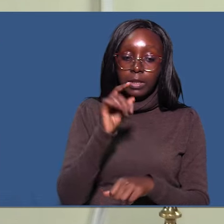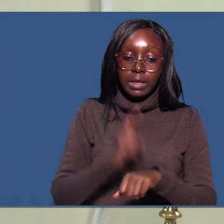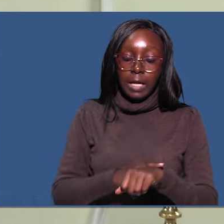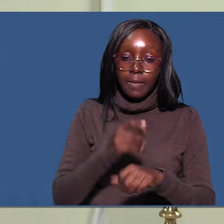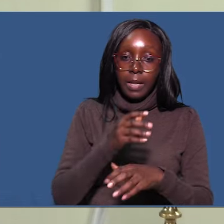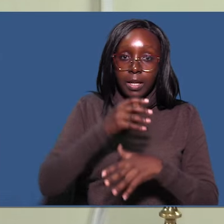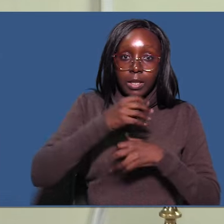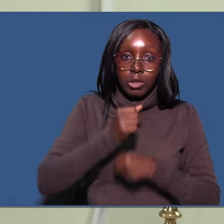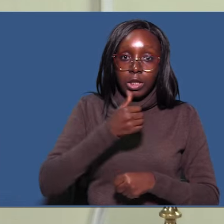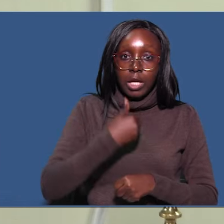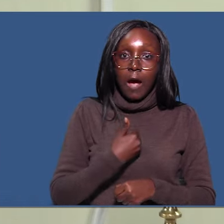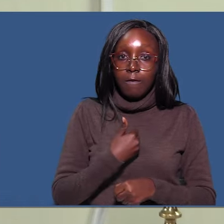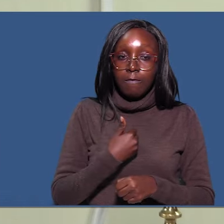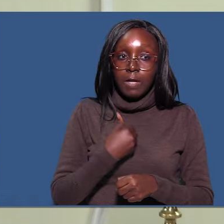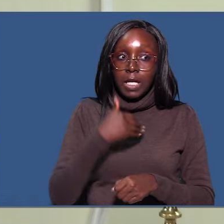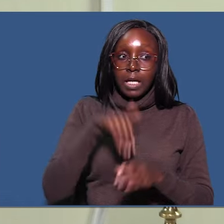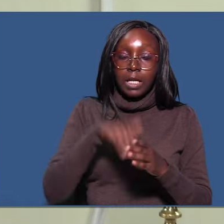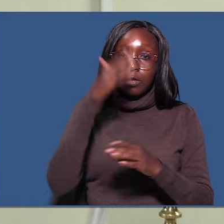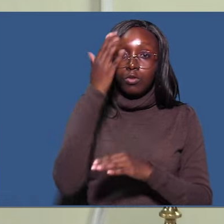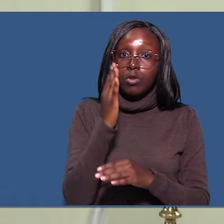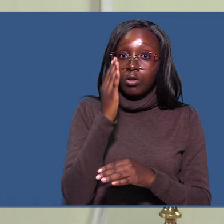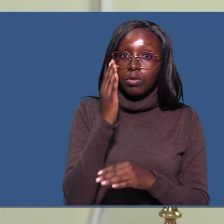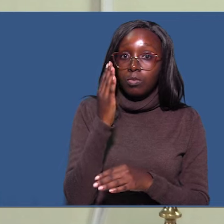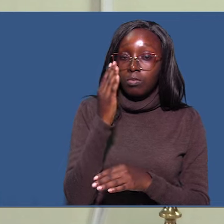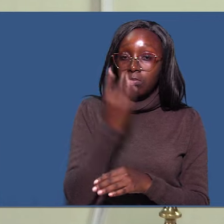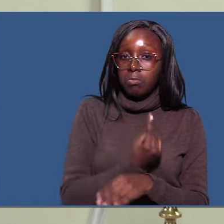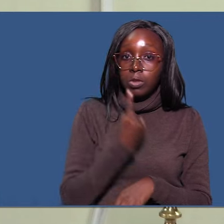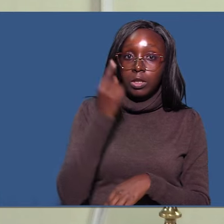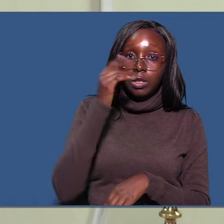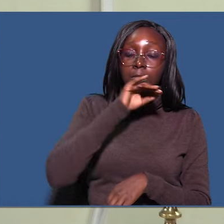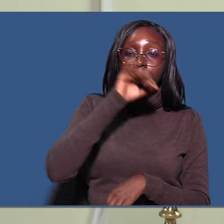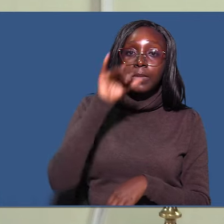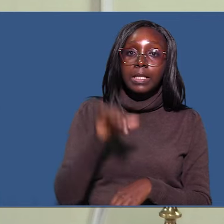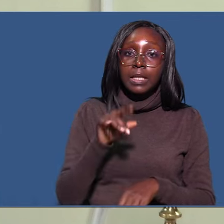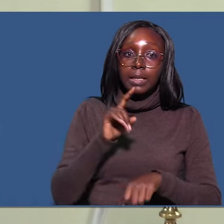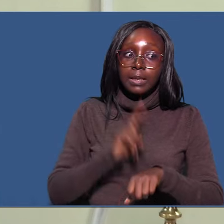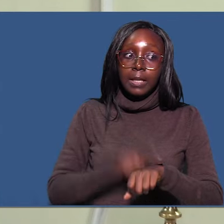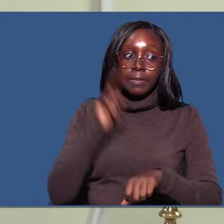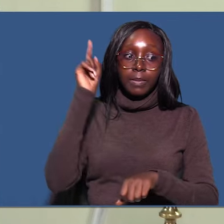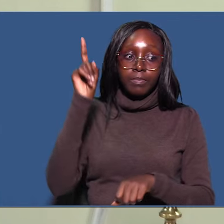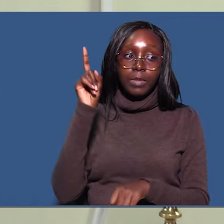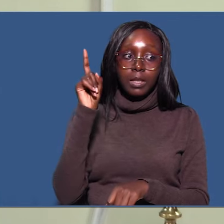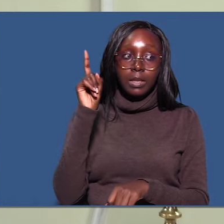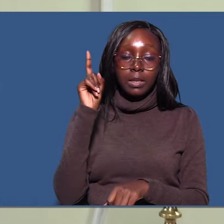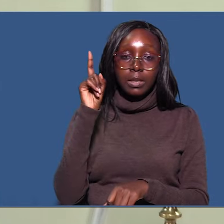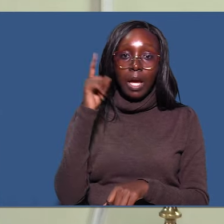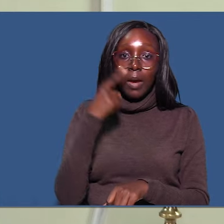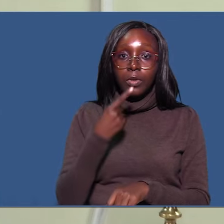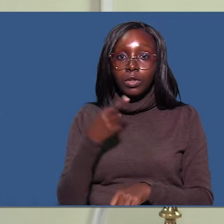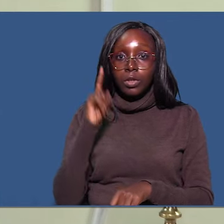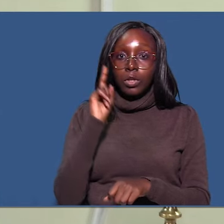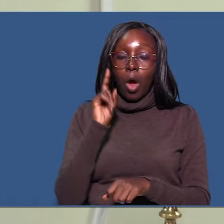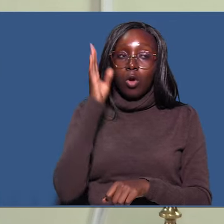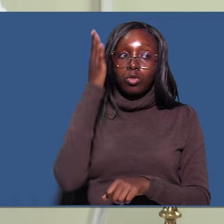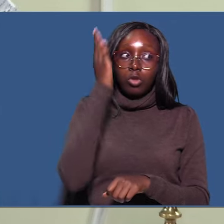trust and confidence in Jesus Christ, his only Son. And while this vindication is God's